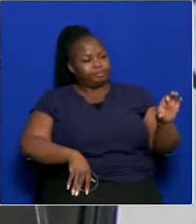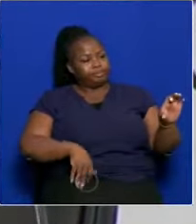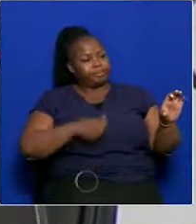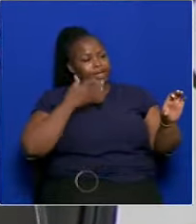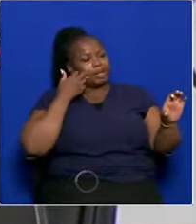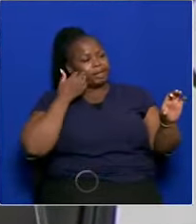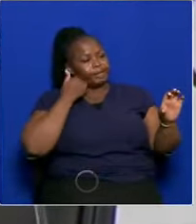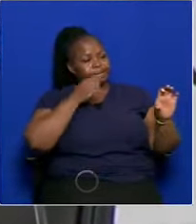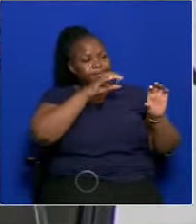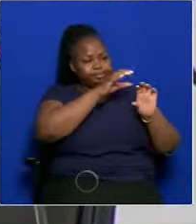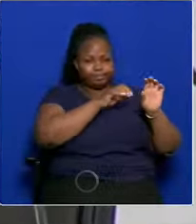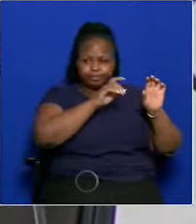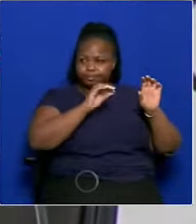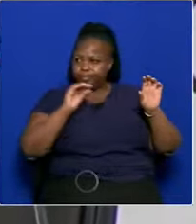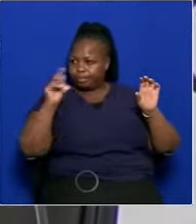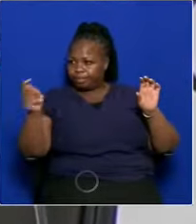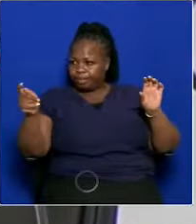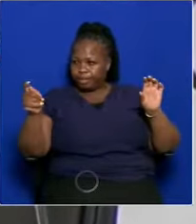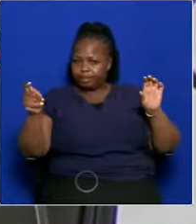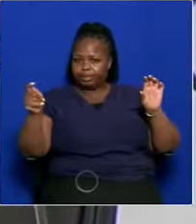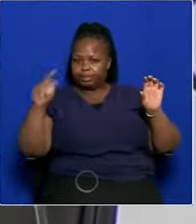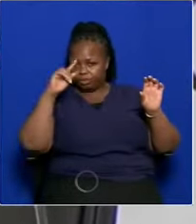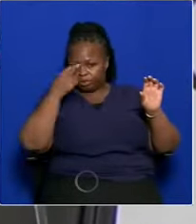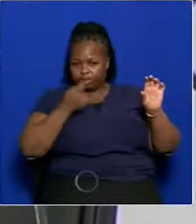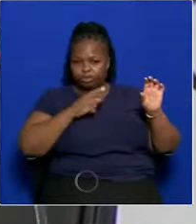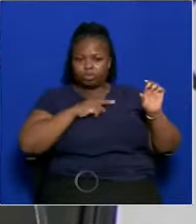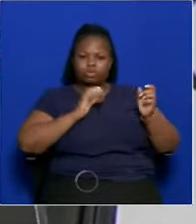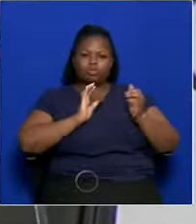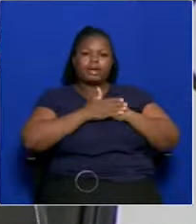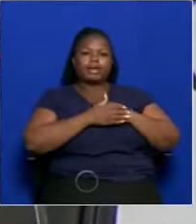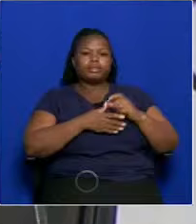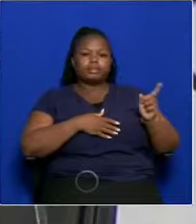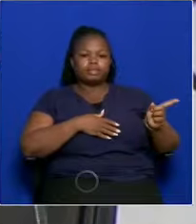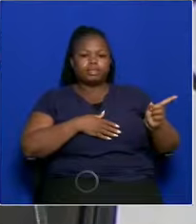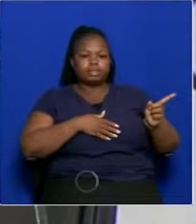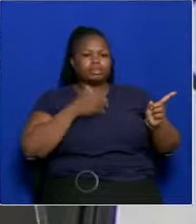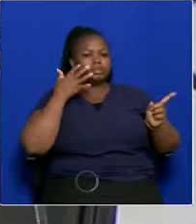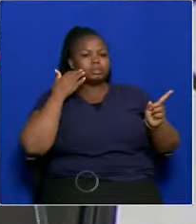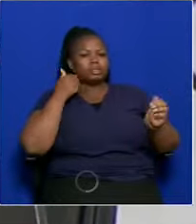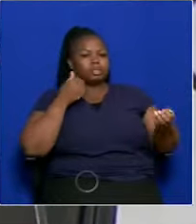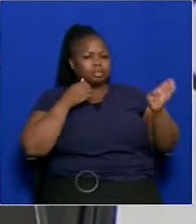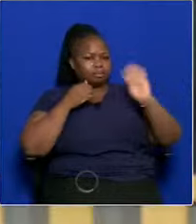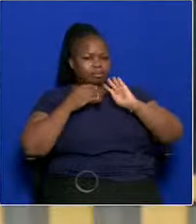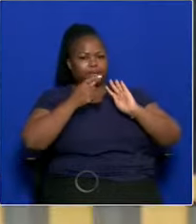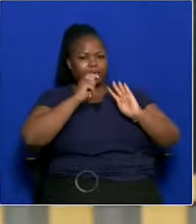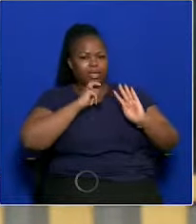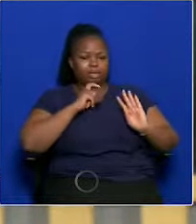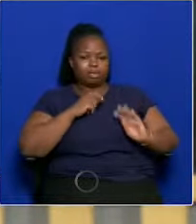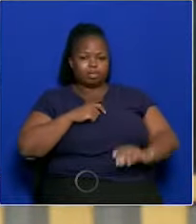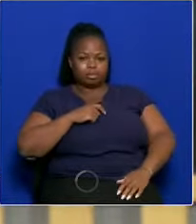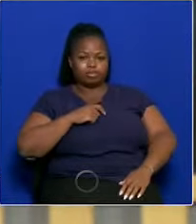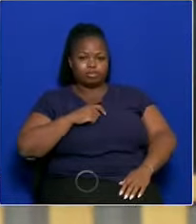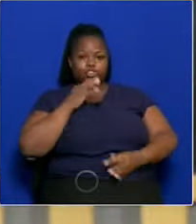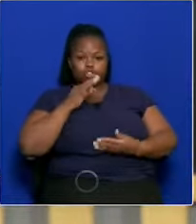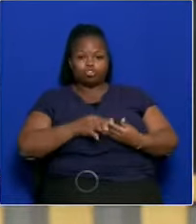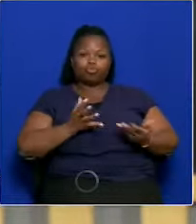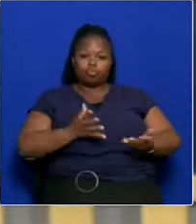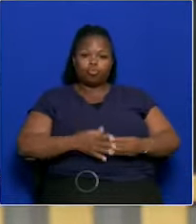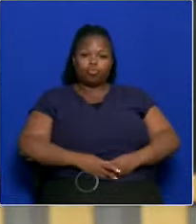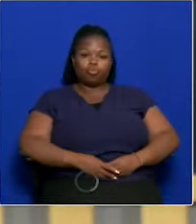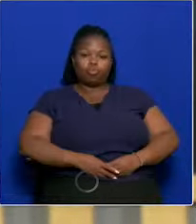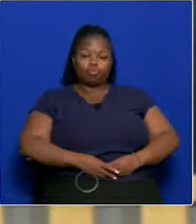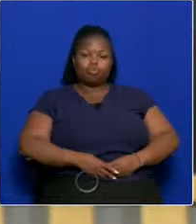to hide that Mr. Matlala gave money to you. That's the suggestion, that you were